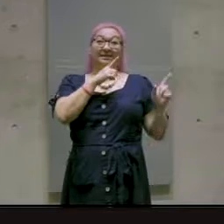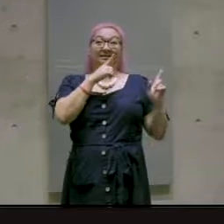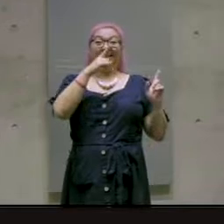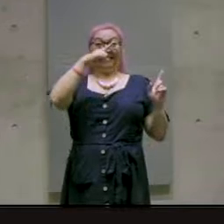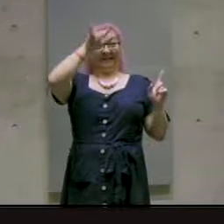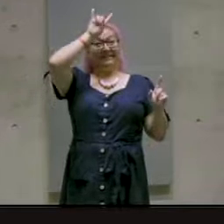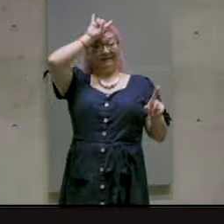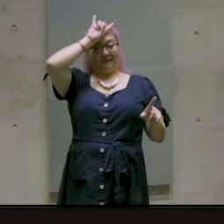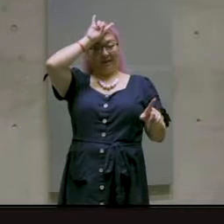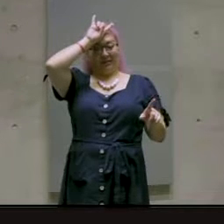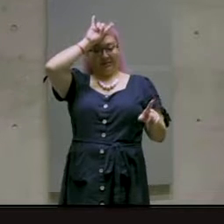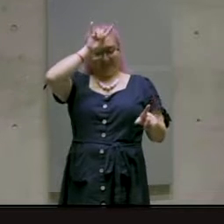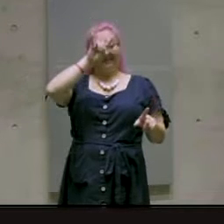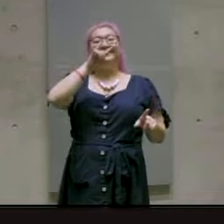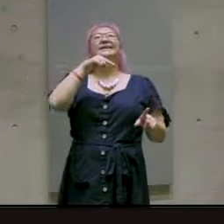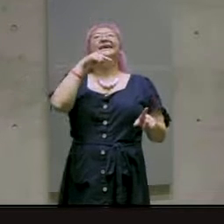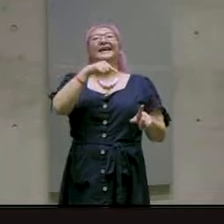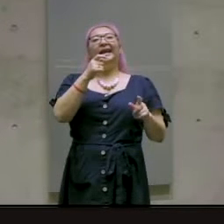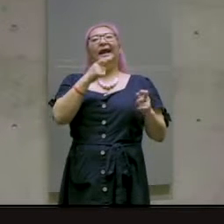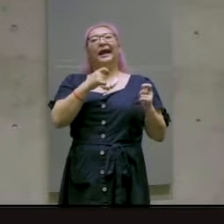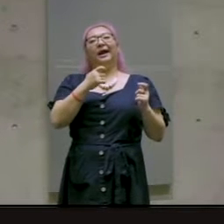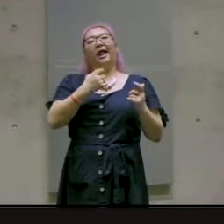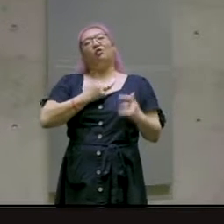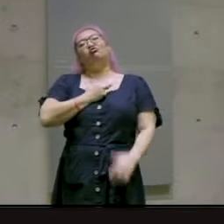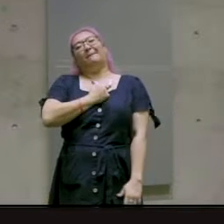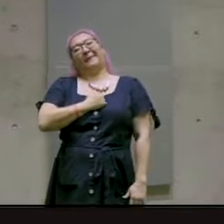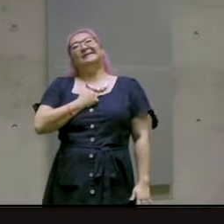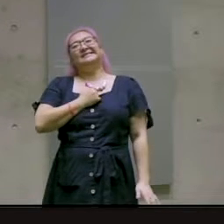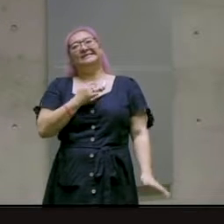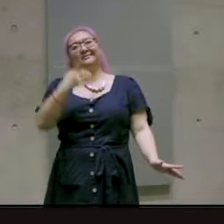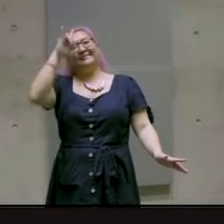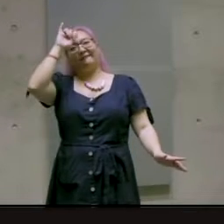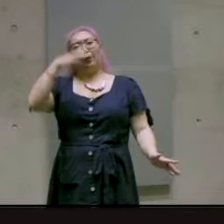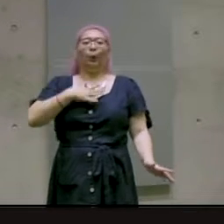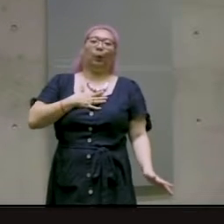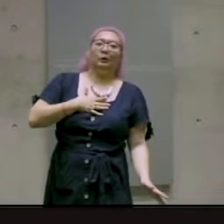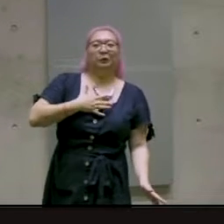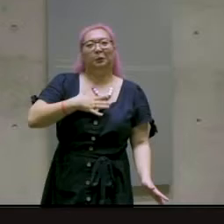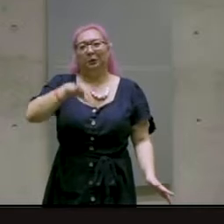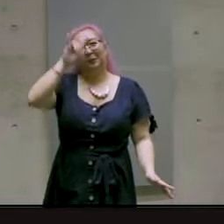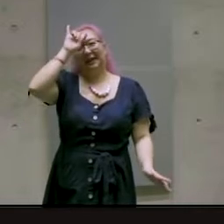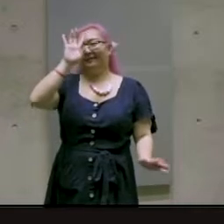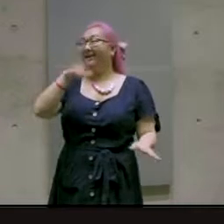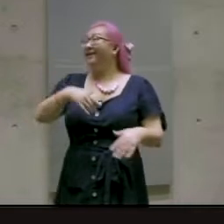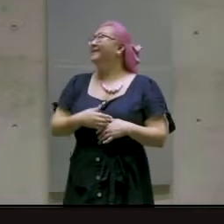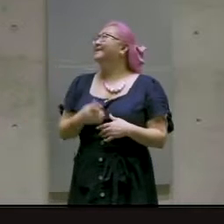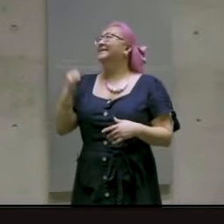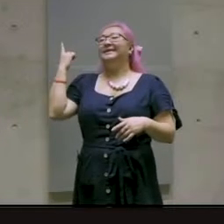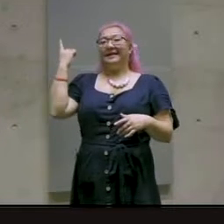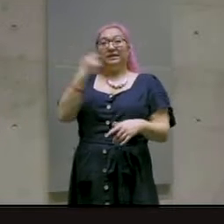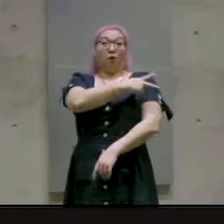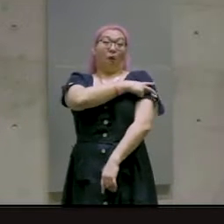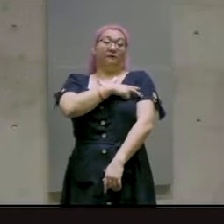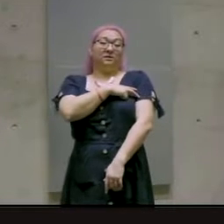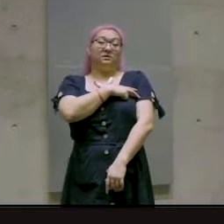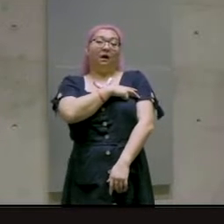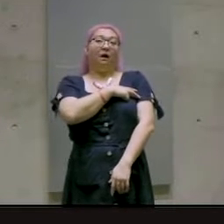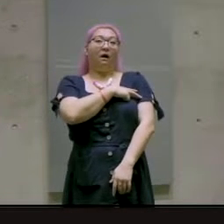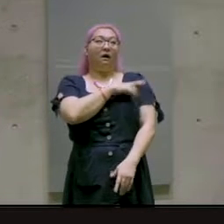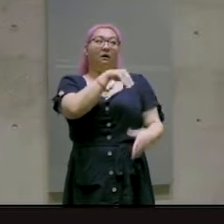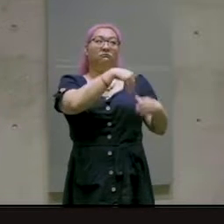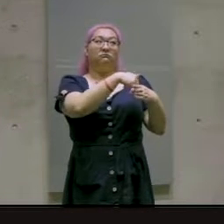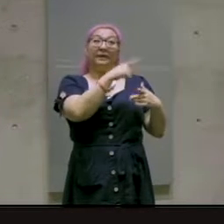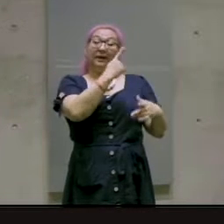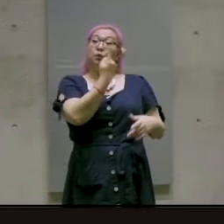That's a thing in our setting. He was one of the officers, and one of the only officers available in our early access build. He was a